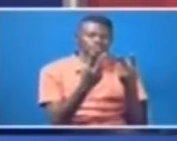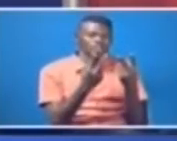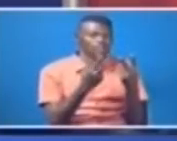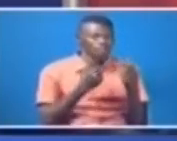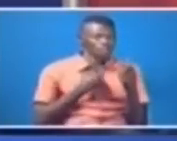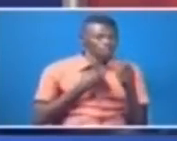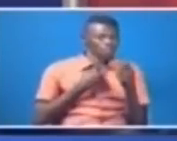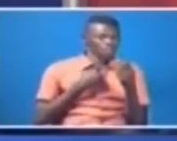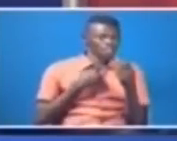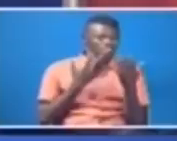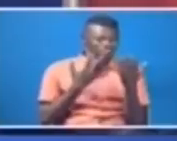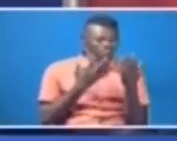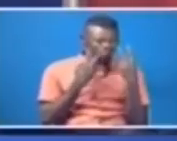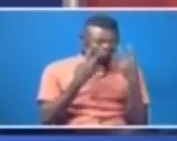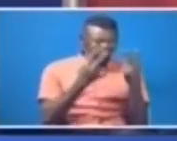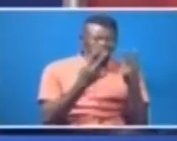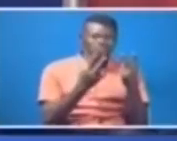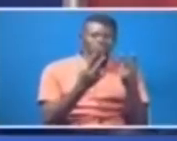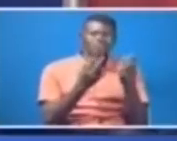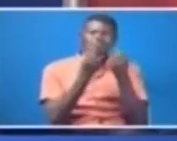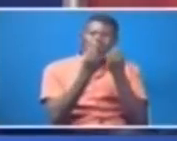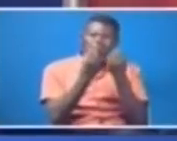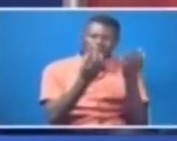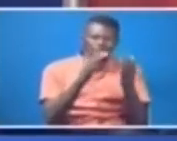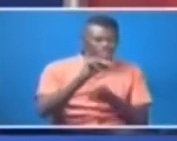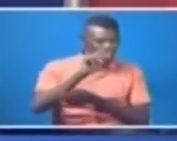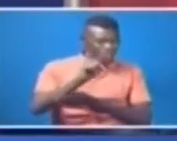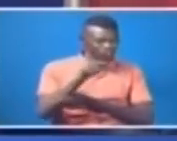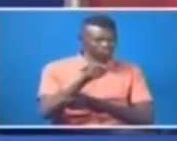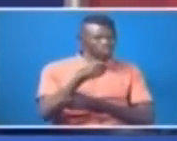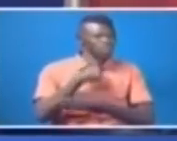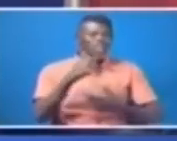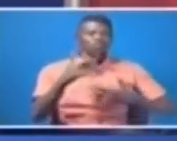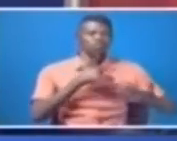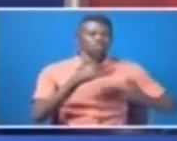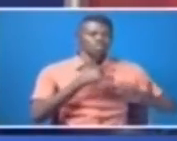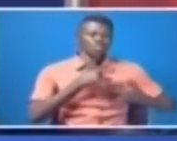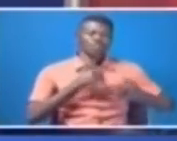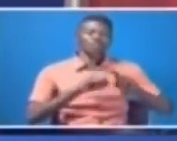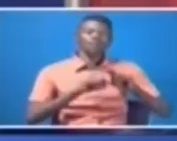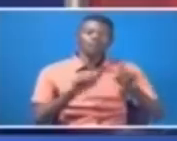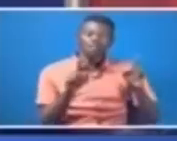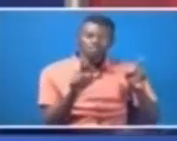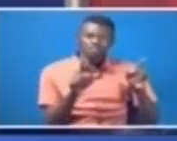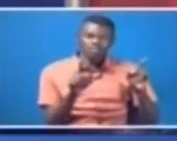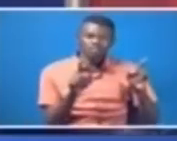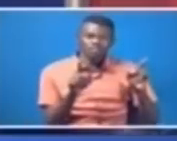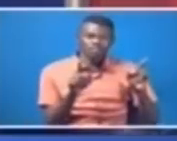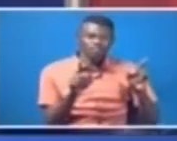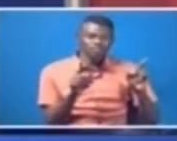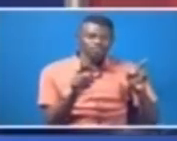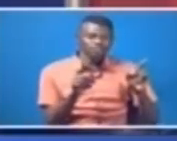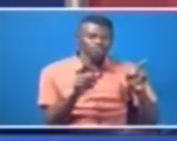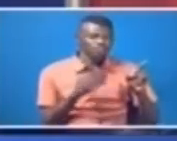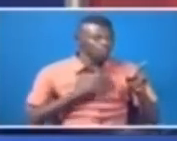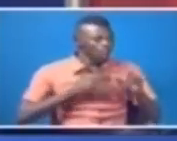I think if I was seeing that from some of the more seasoned members of Parliament, I would be more concerned. But, you know,